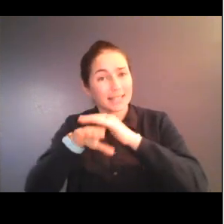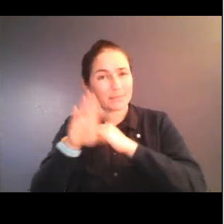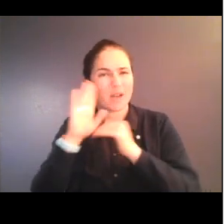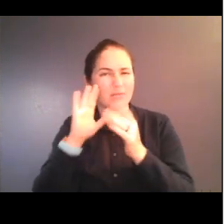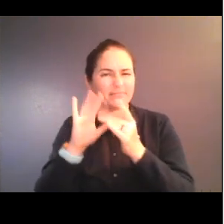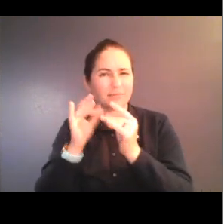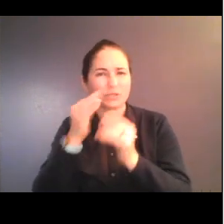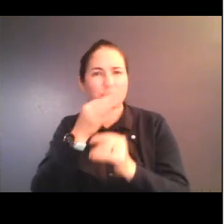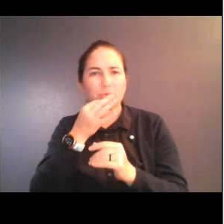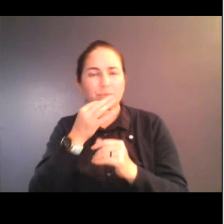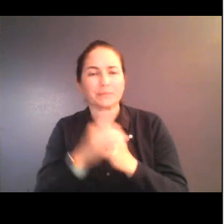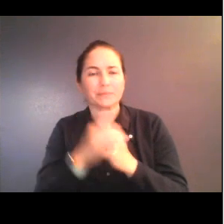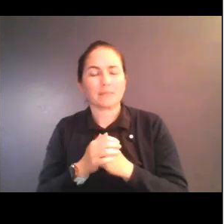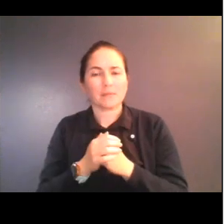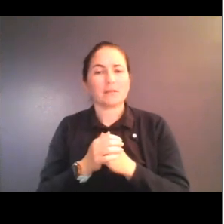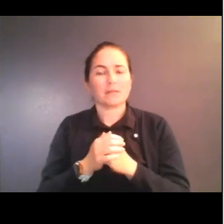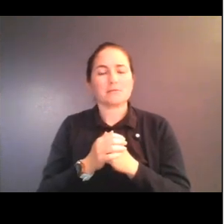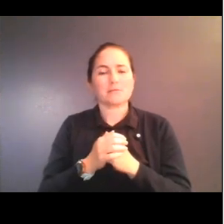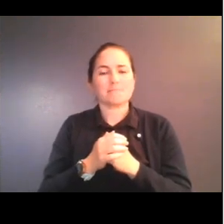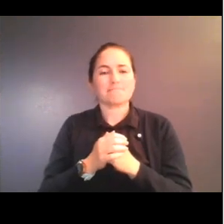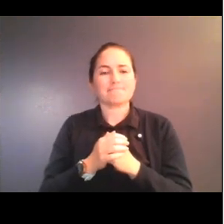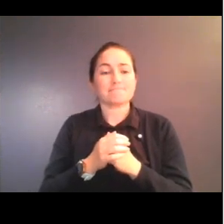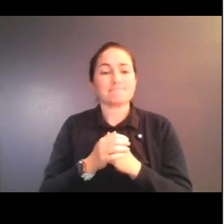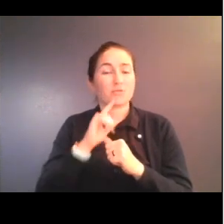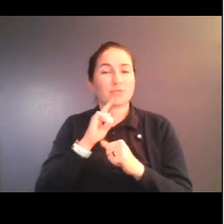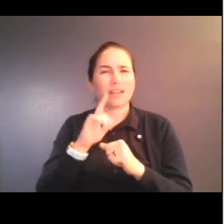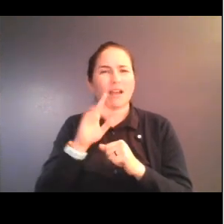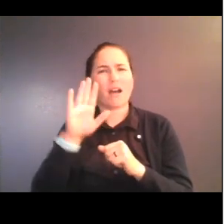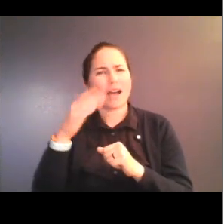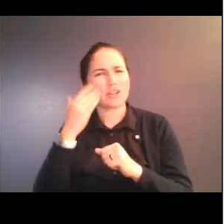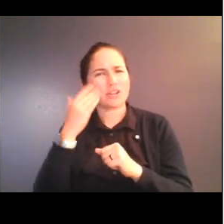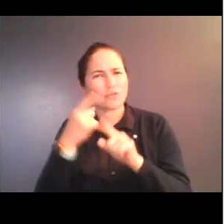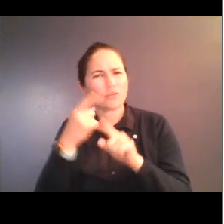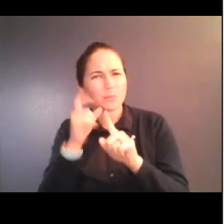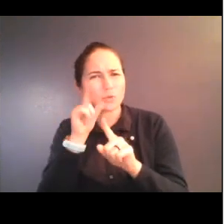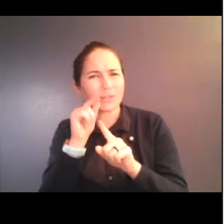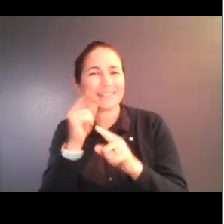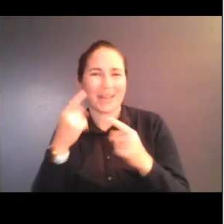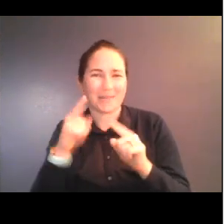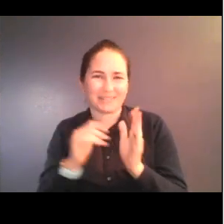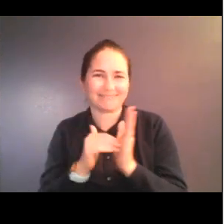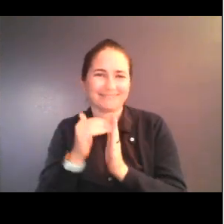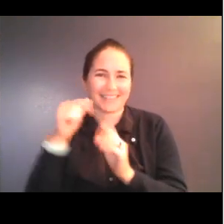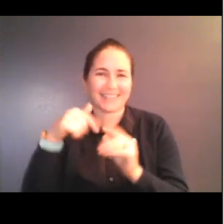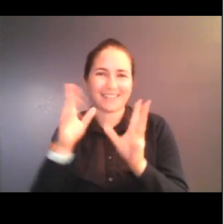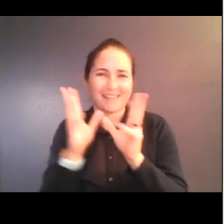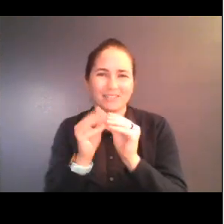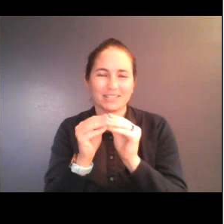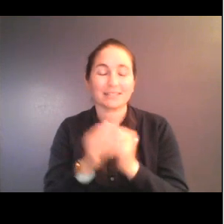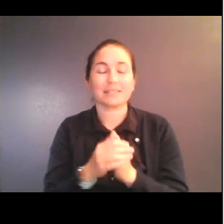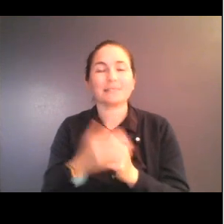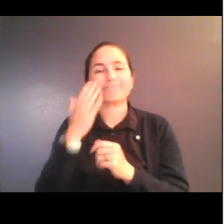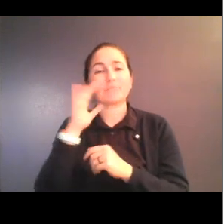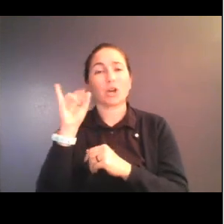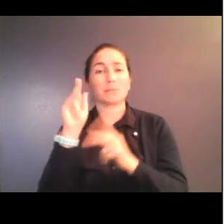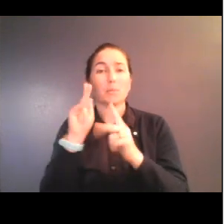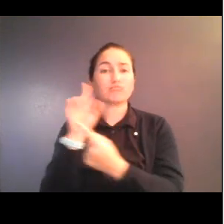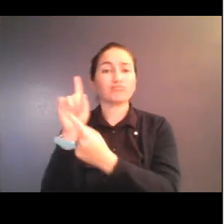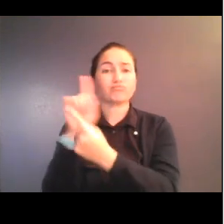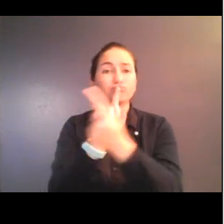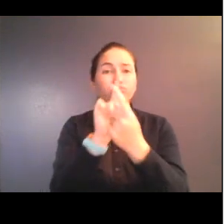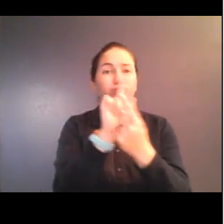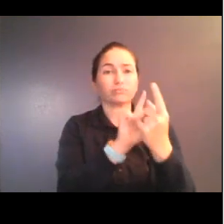second. But the whole I know you from Twitter happens a lot at these conferences. And also people will meet people at conferences